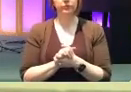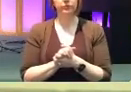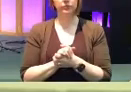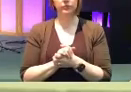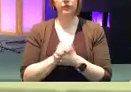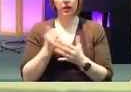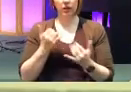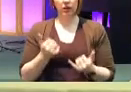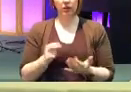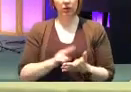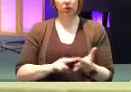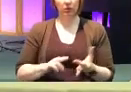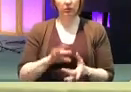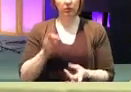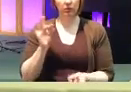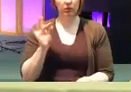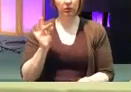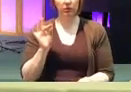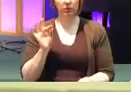Holy Spirit,